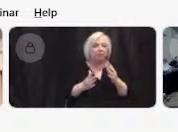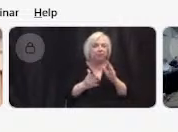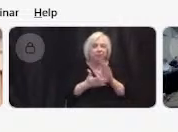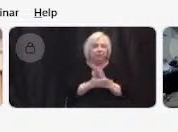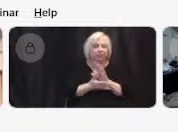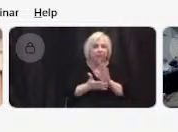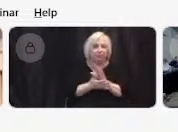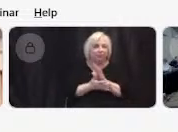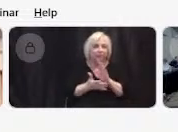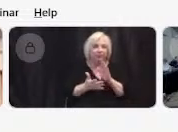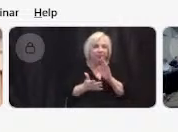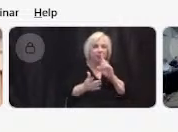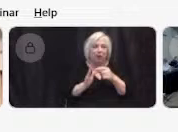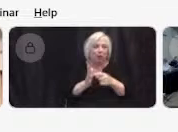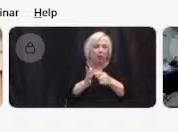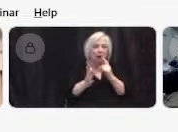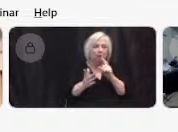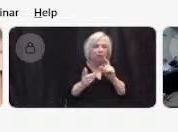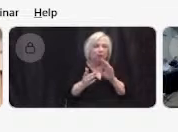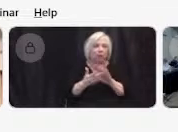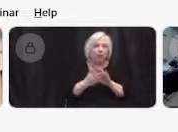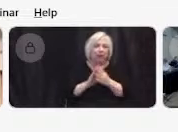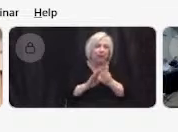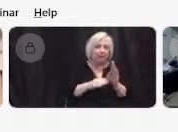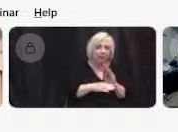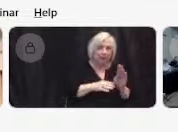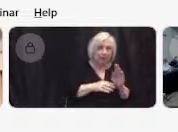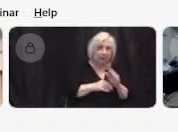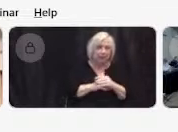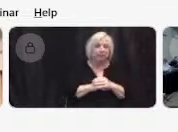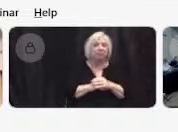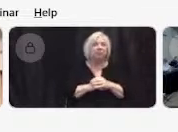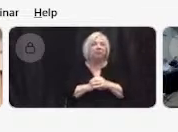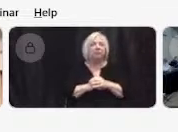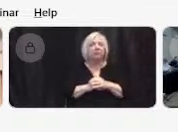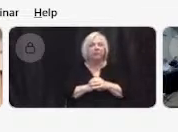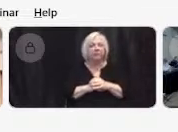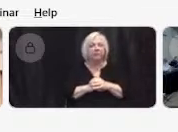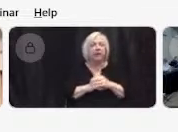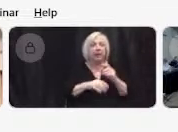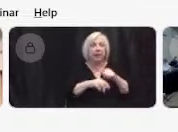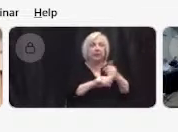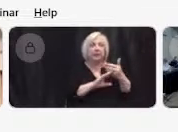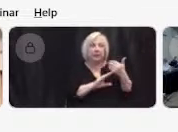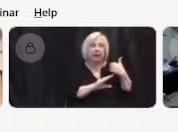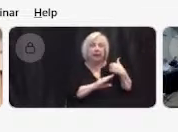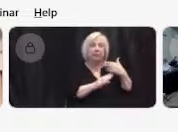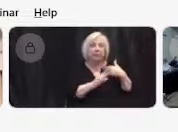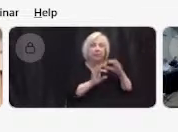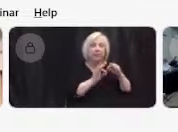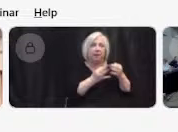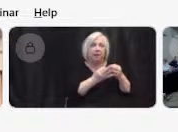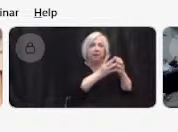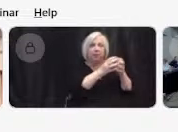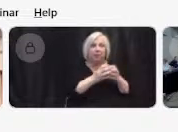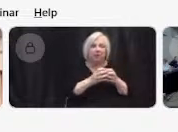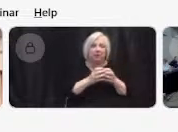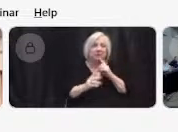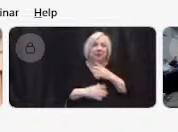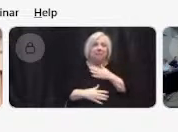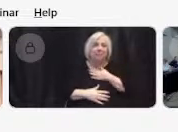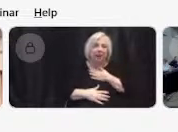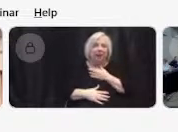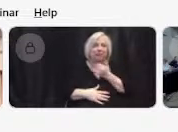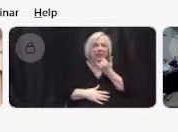And the time in between that I actually brought my family, it was my mistake